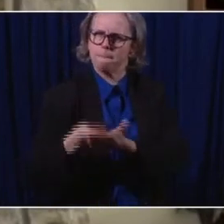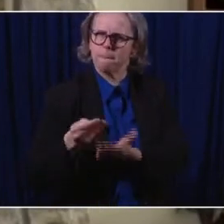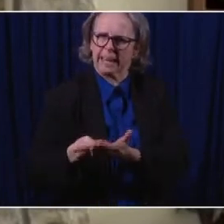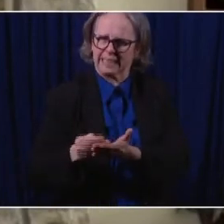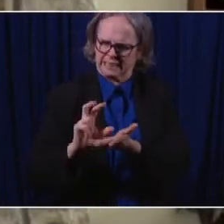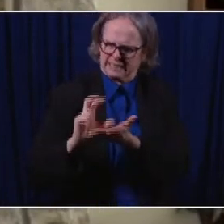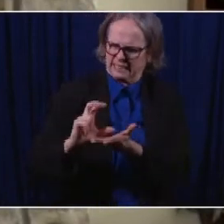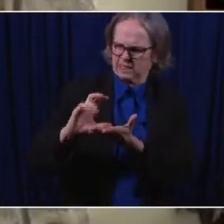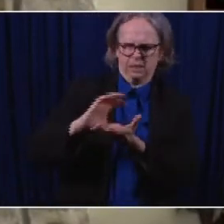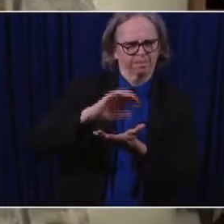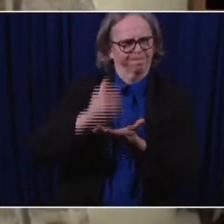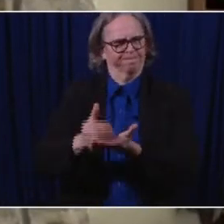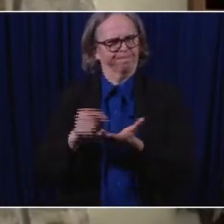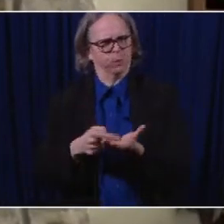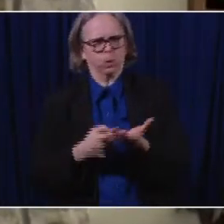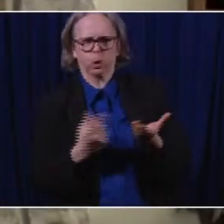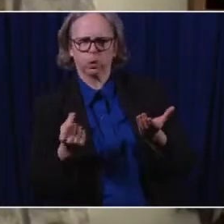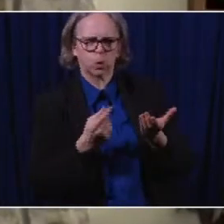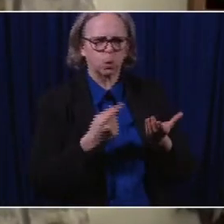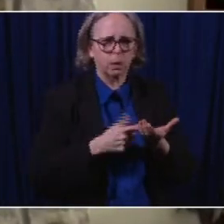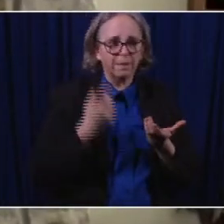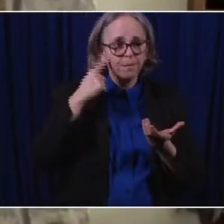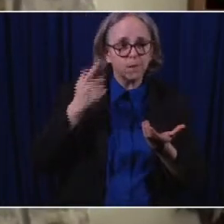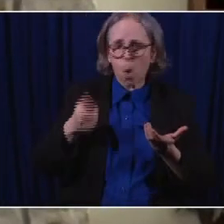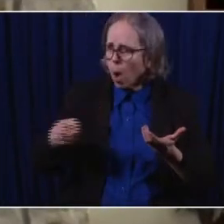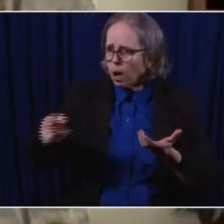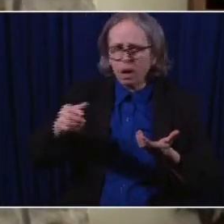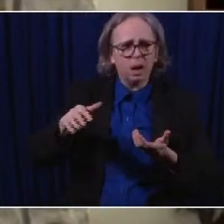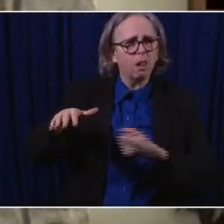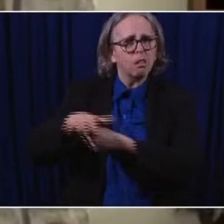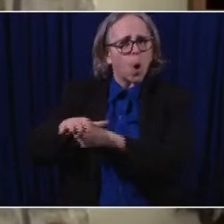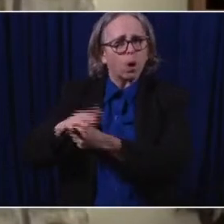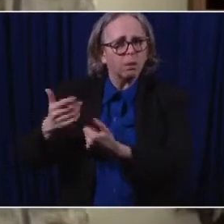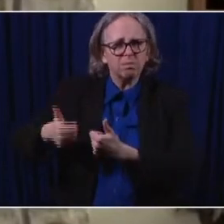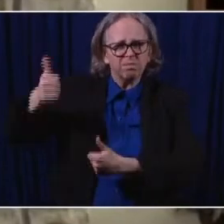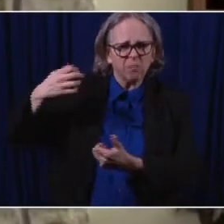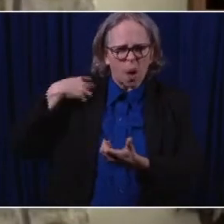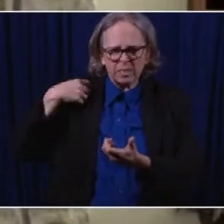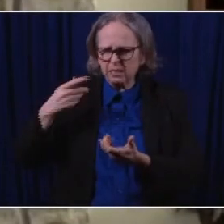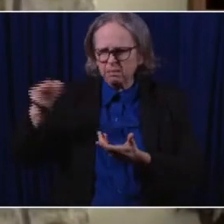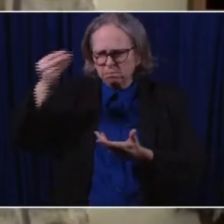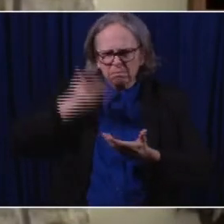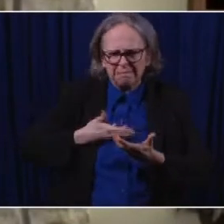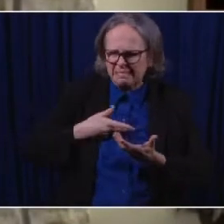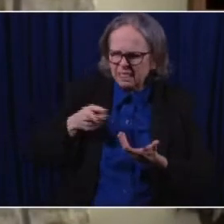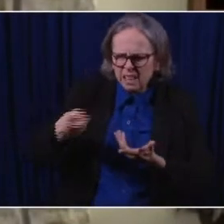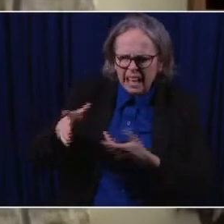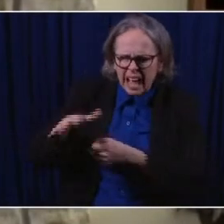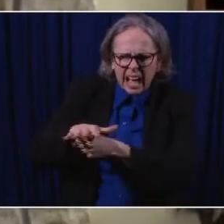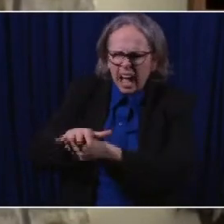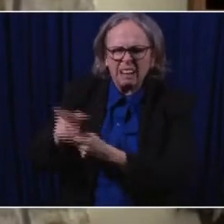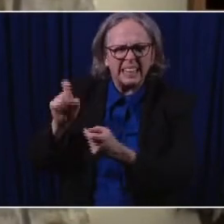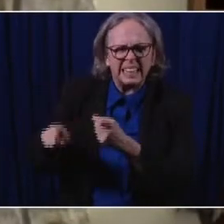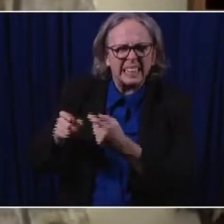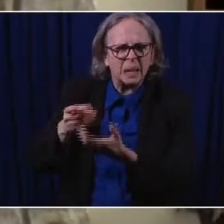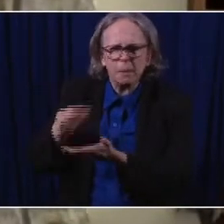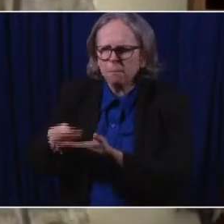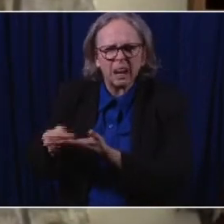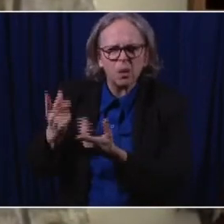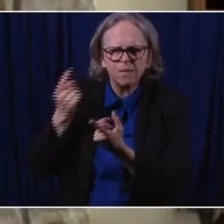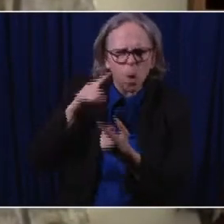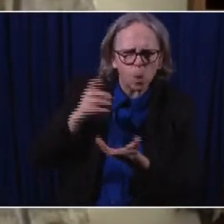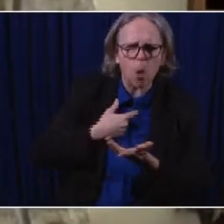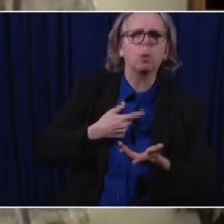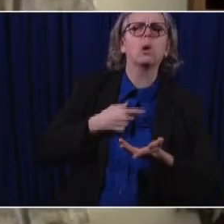to have the flexibility to combat this ever-evolving drug problem. McKinsey was not a